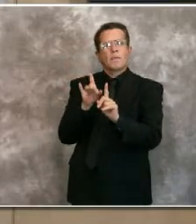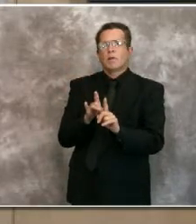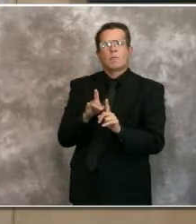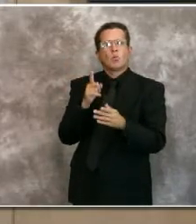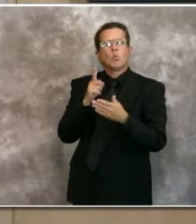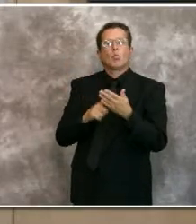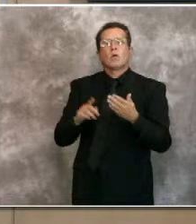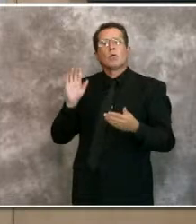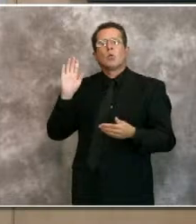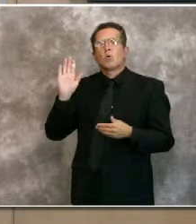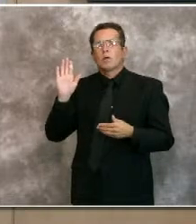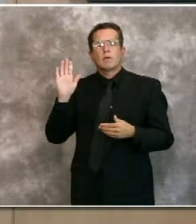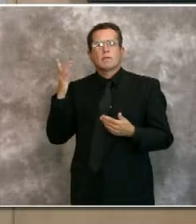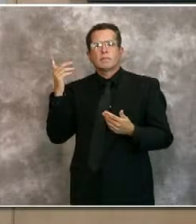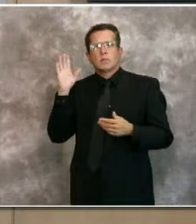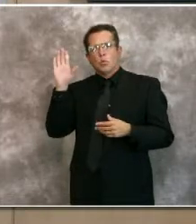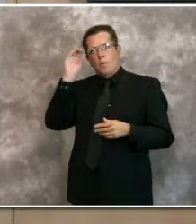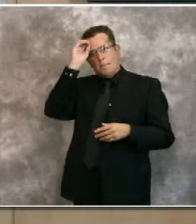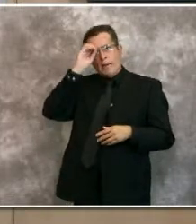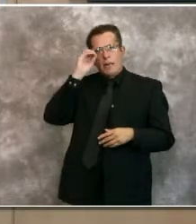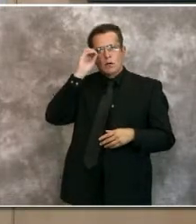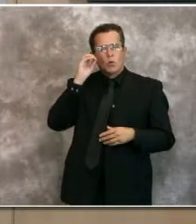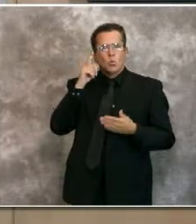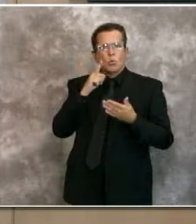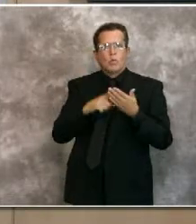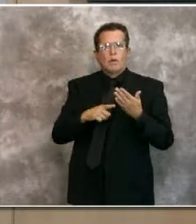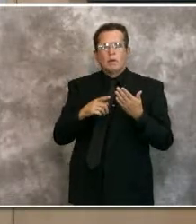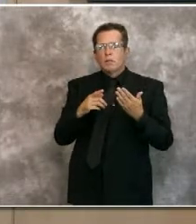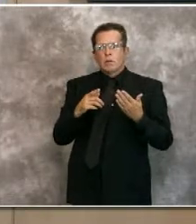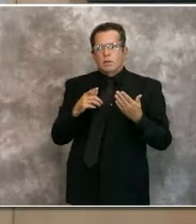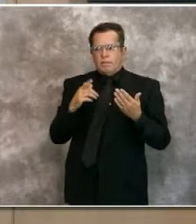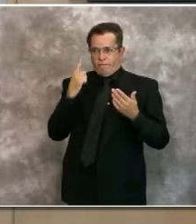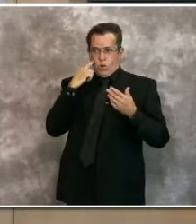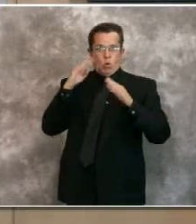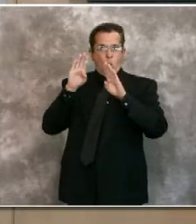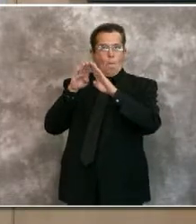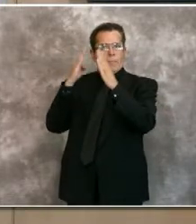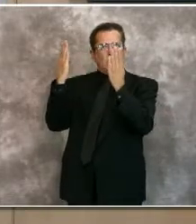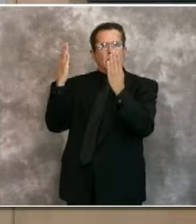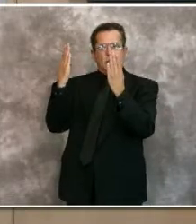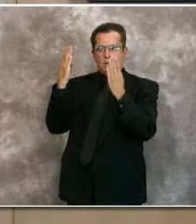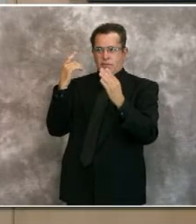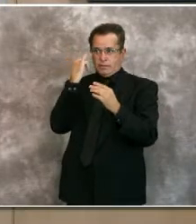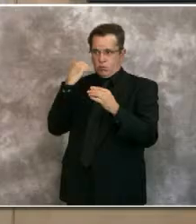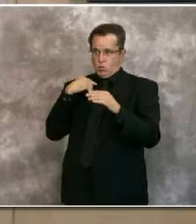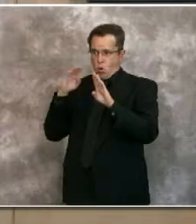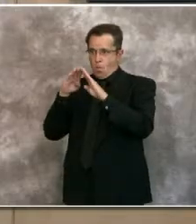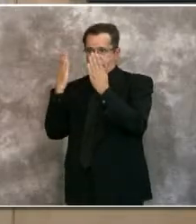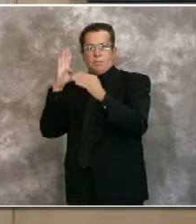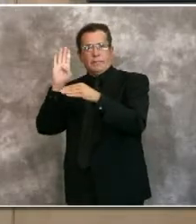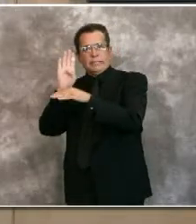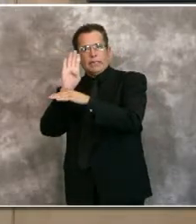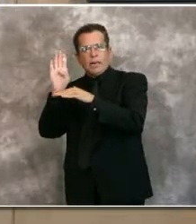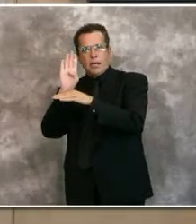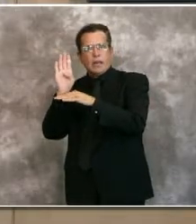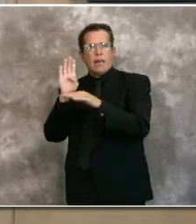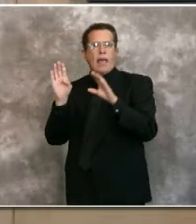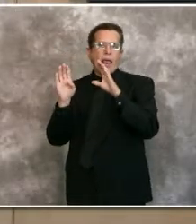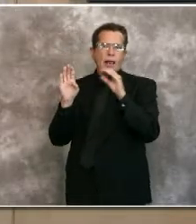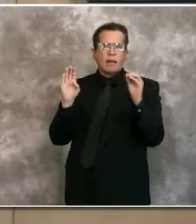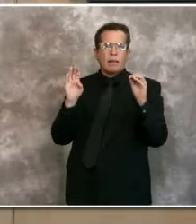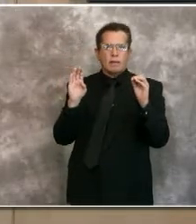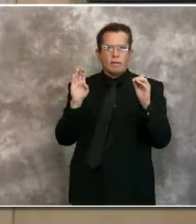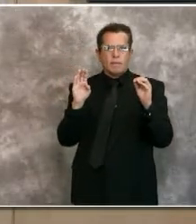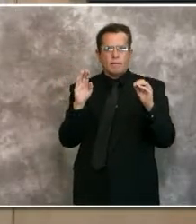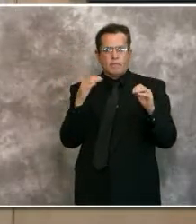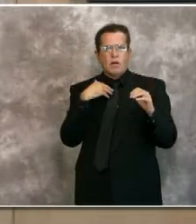what is your assessment of the role of reopening, the relationship of reopening businesses and